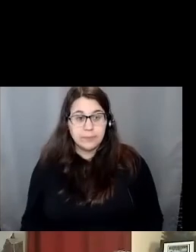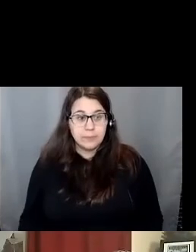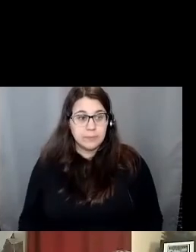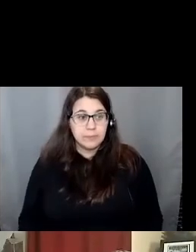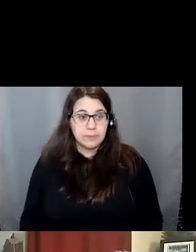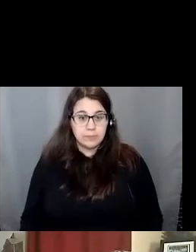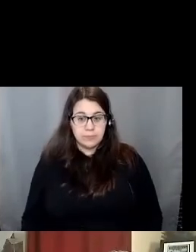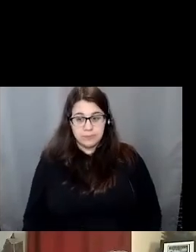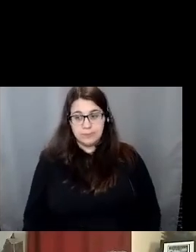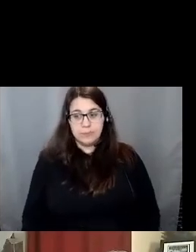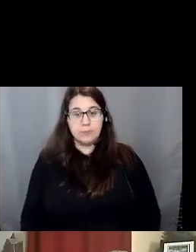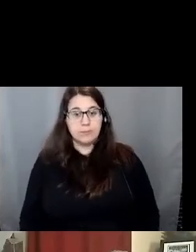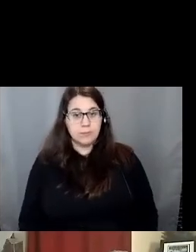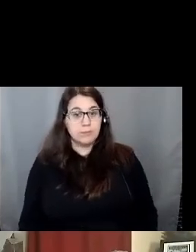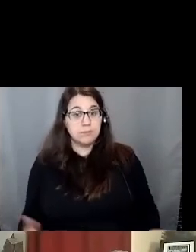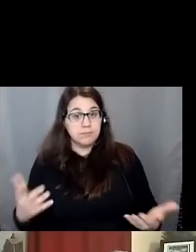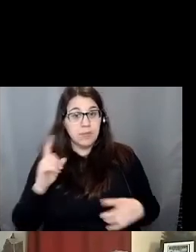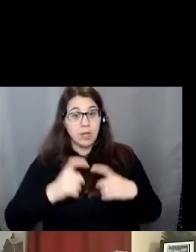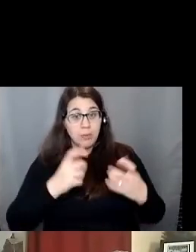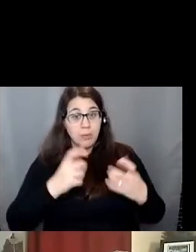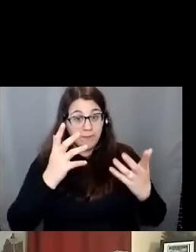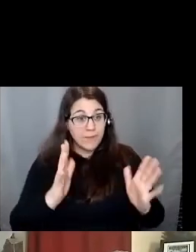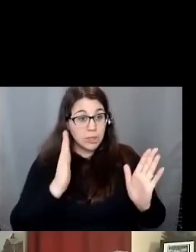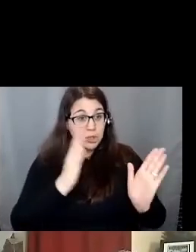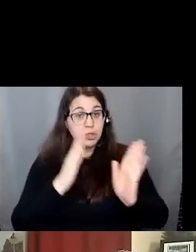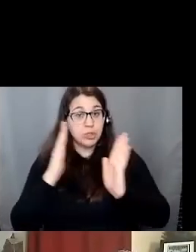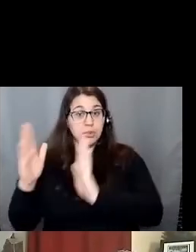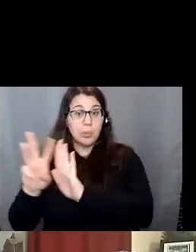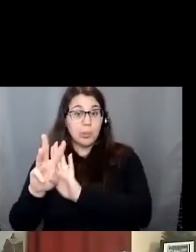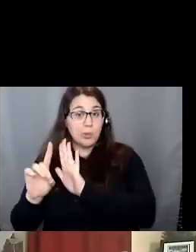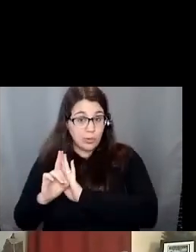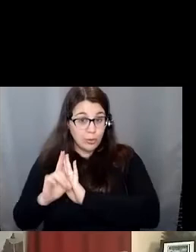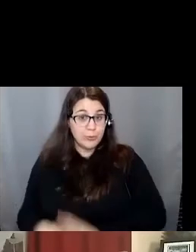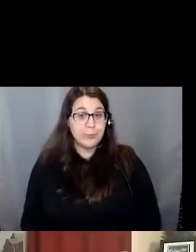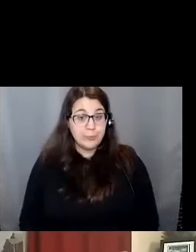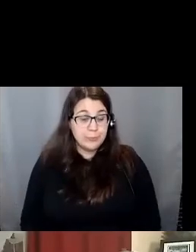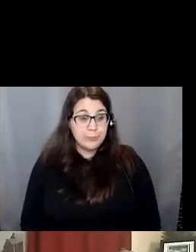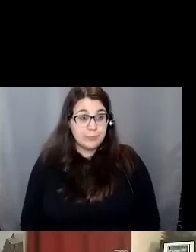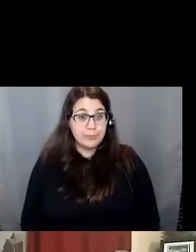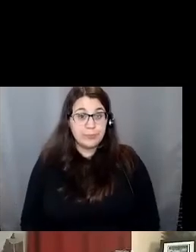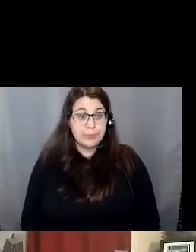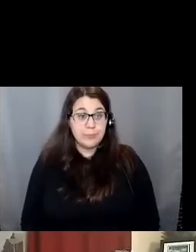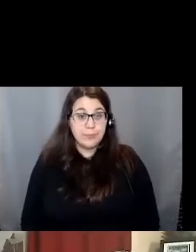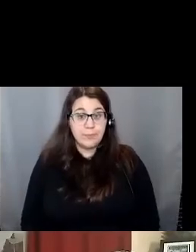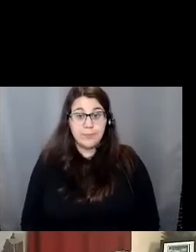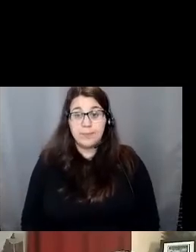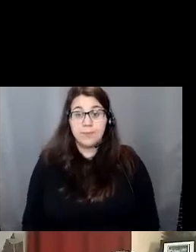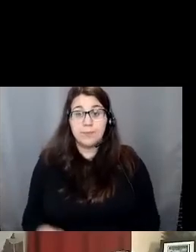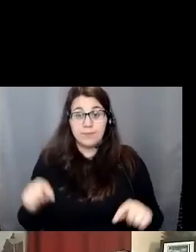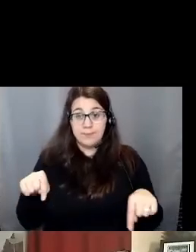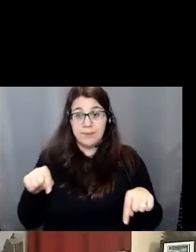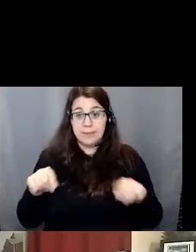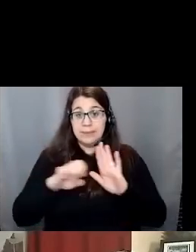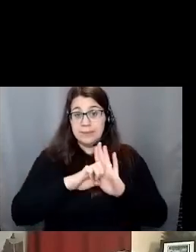So now that we've looked at contributions, let's look at withdrawals. In this particular example, we're